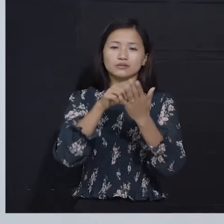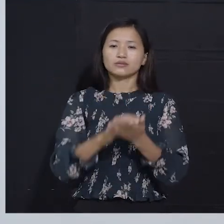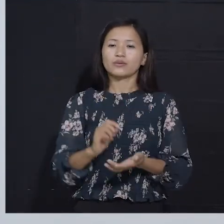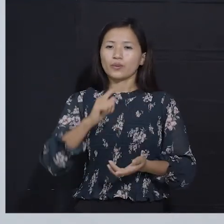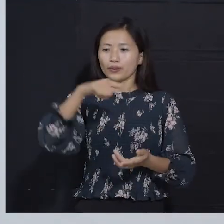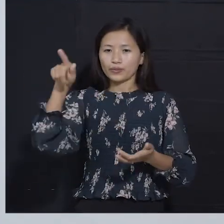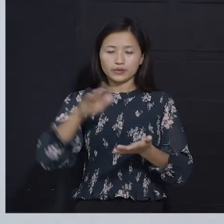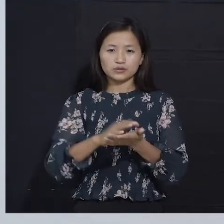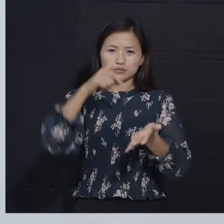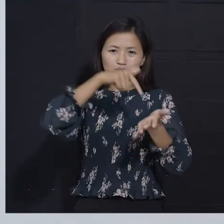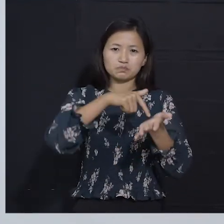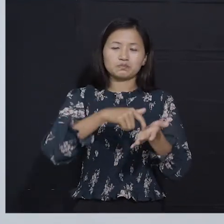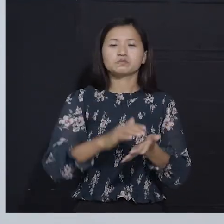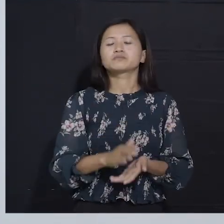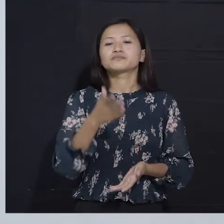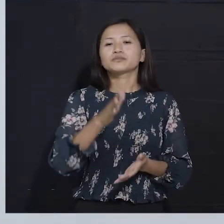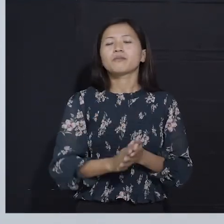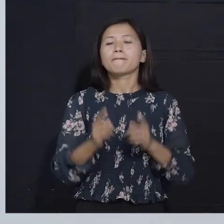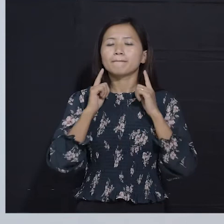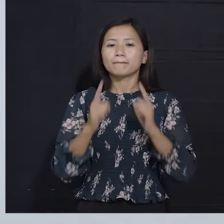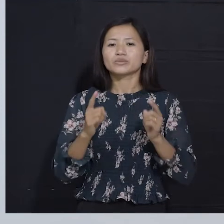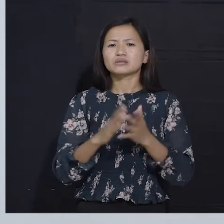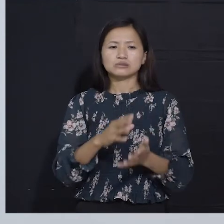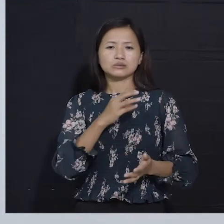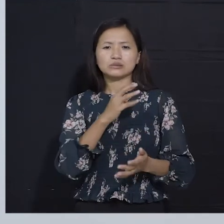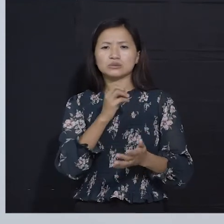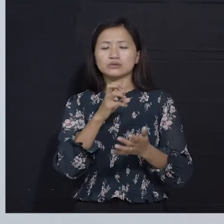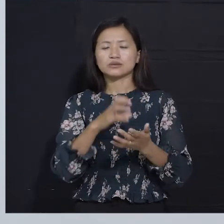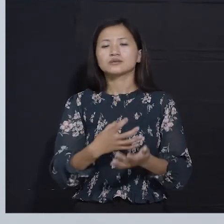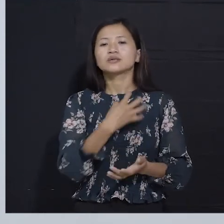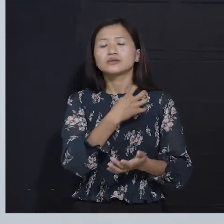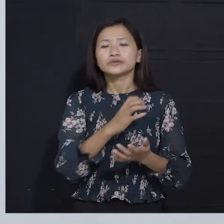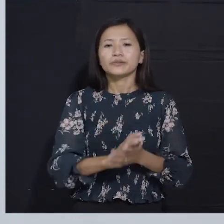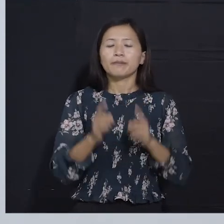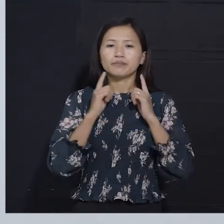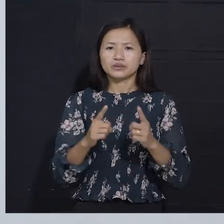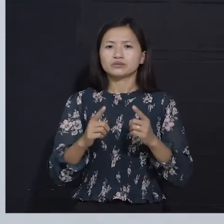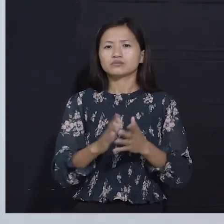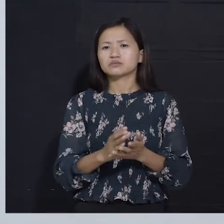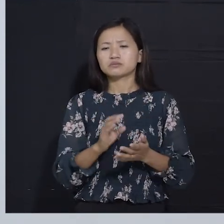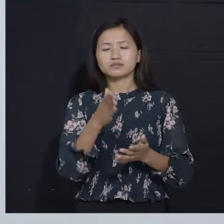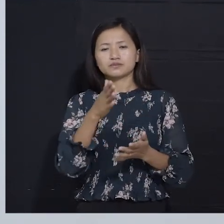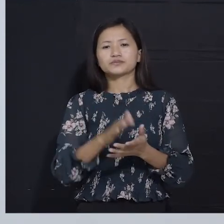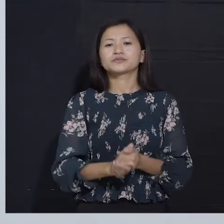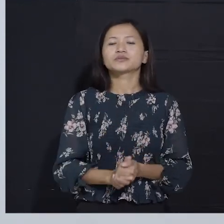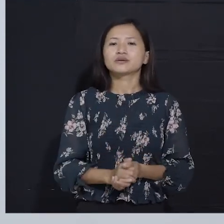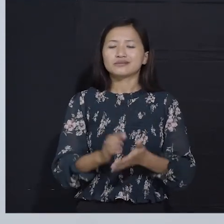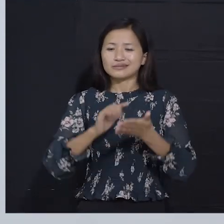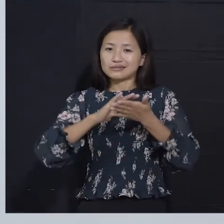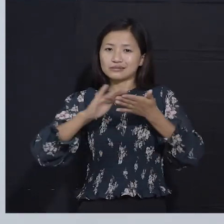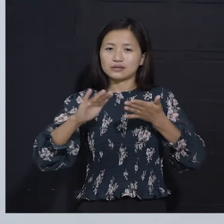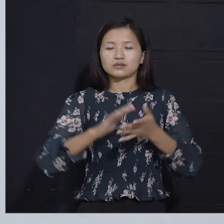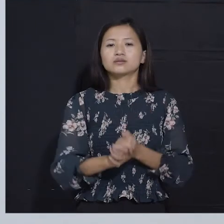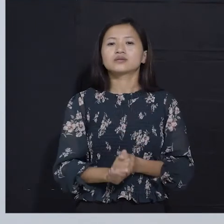okay? And it got wounded, but it was not killed. And when you hurt an animal, we know that it's